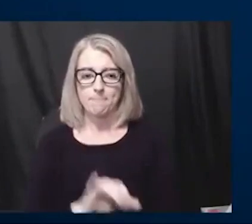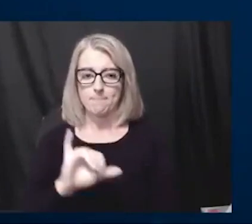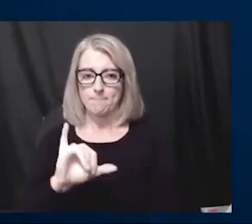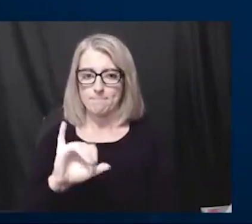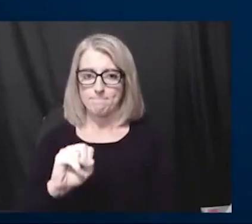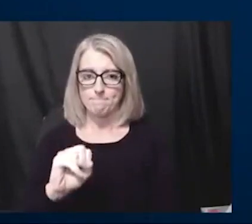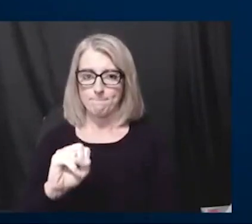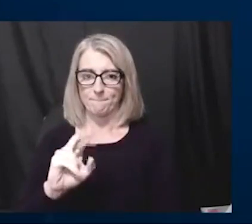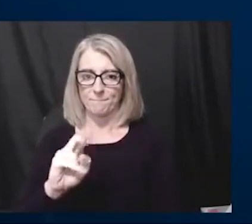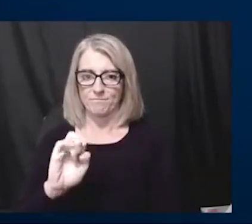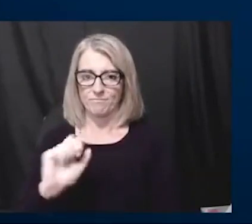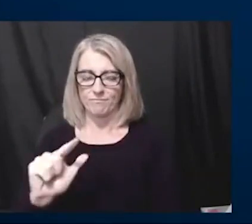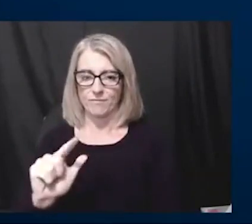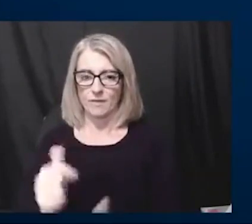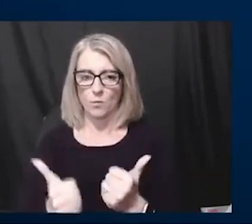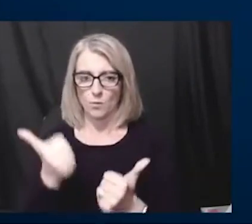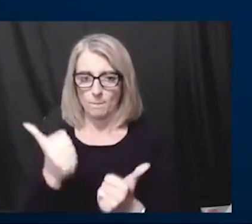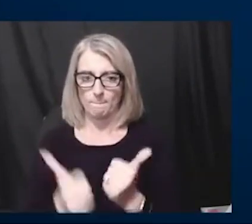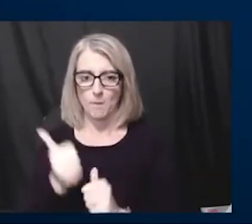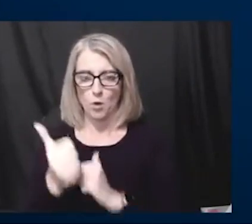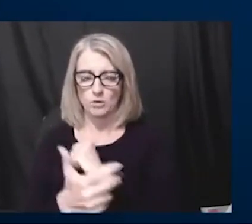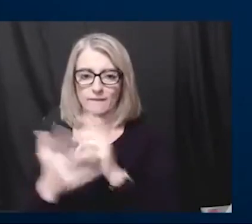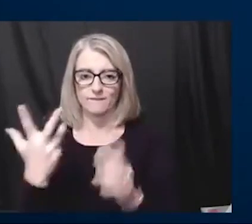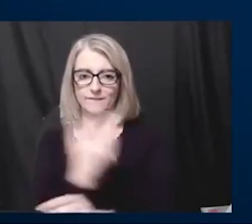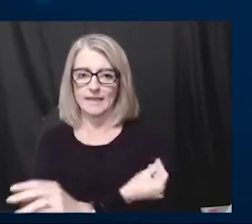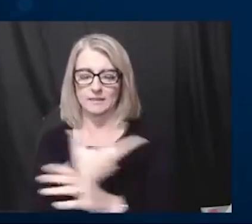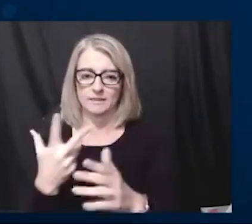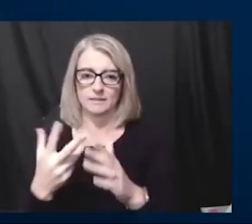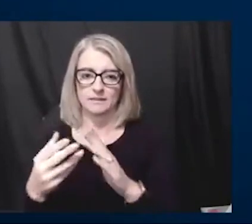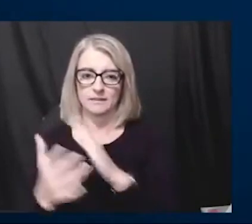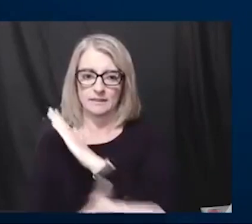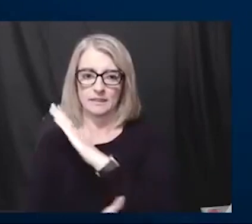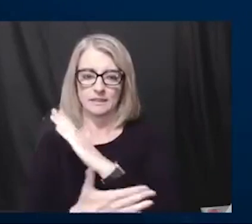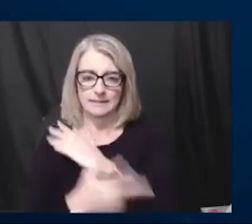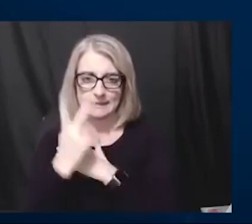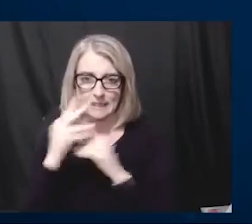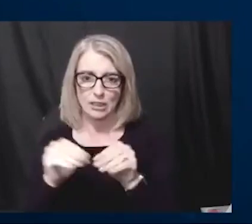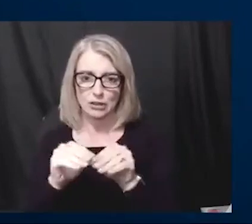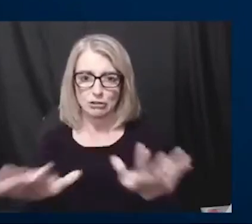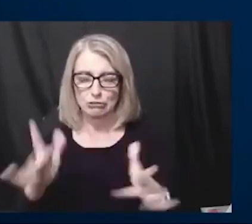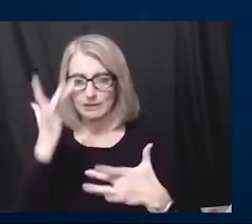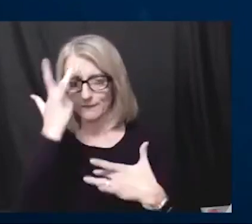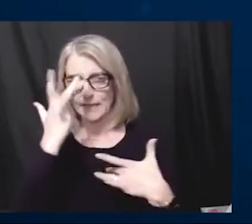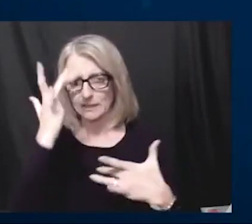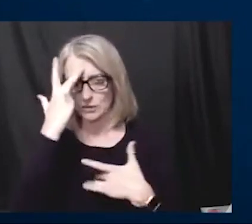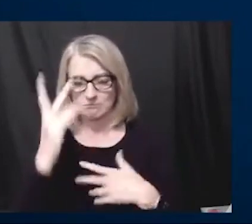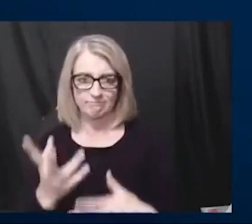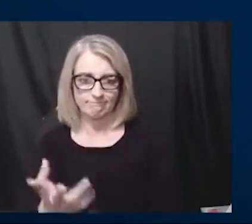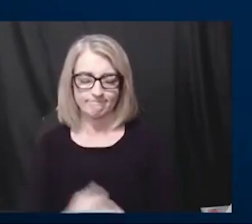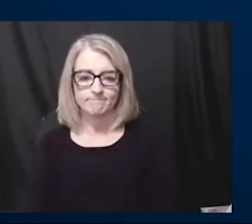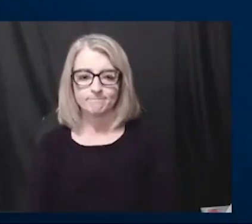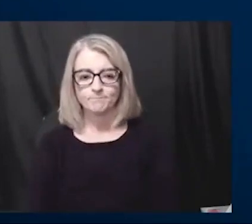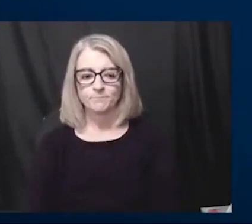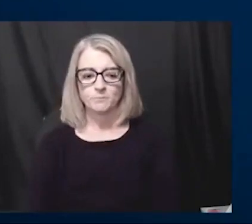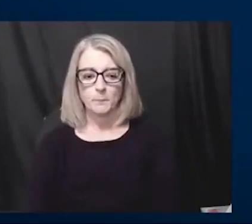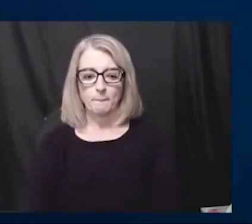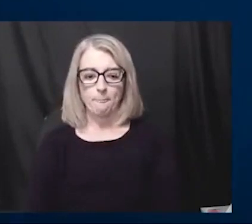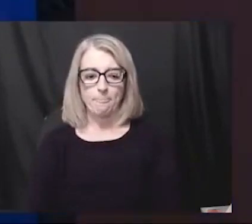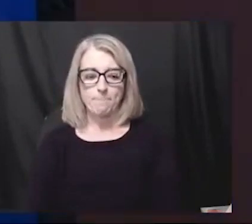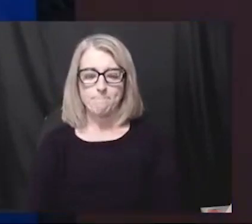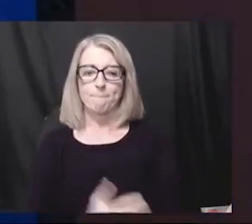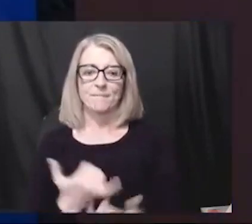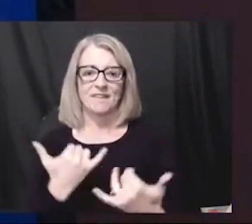you are treating people in that community, and I know people who do that and have done that, it certainly was not a sudden dramatic drop-off. It was 6 or 8 weeks